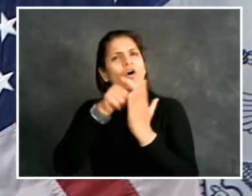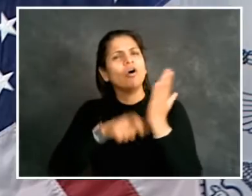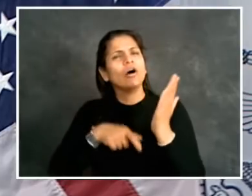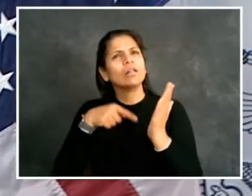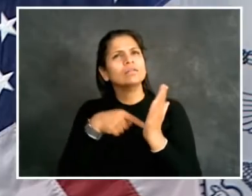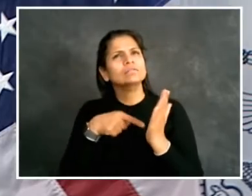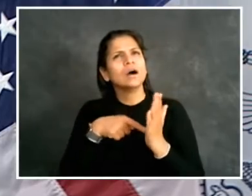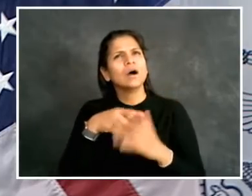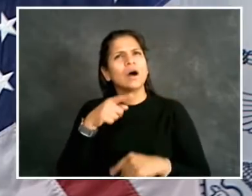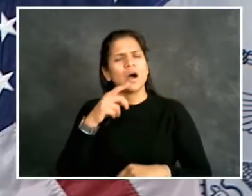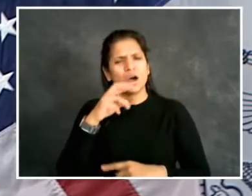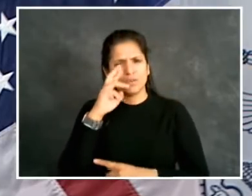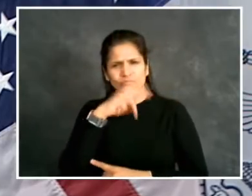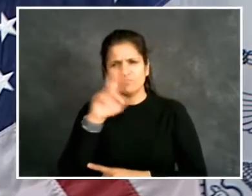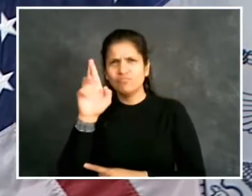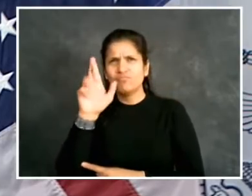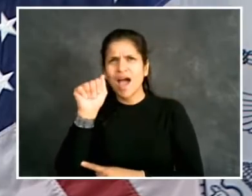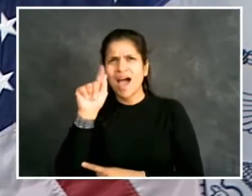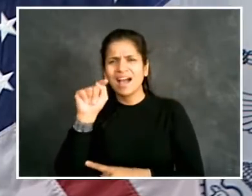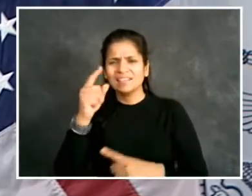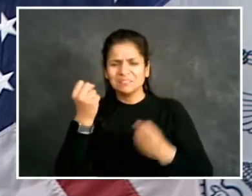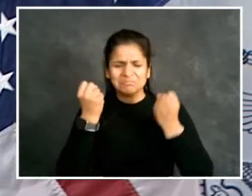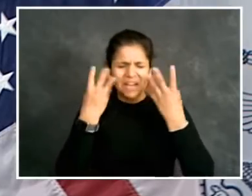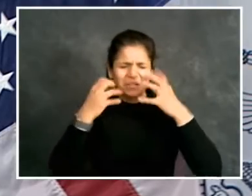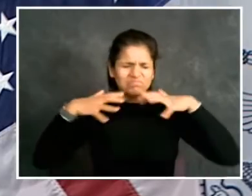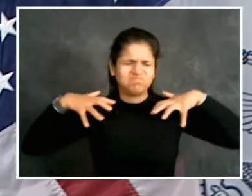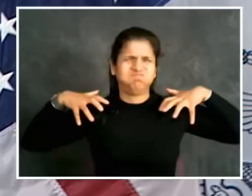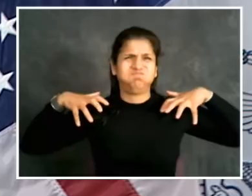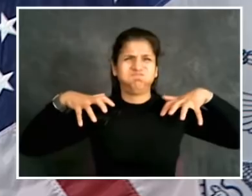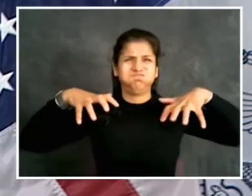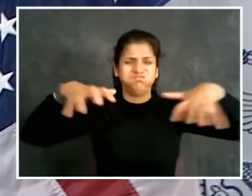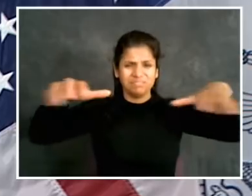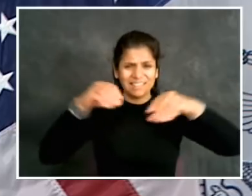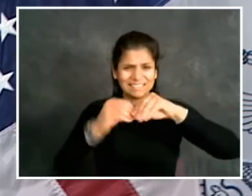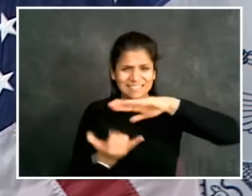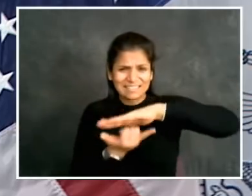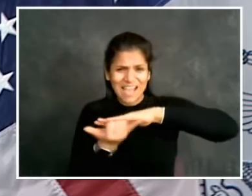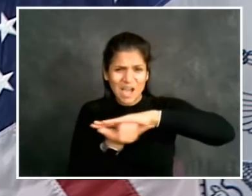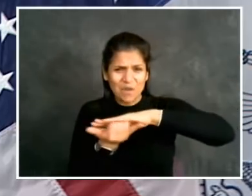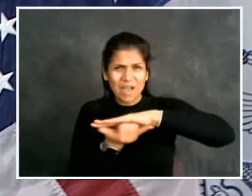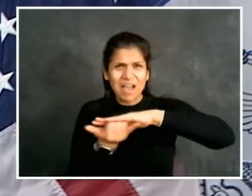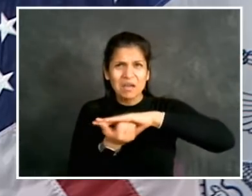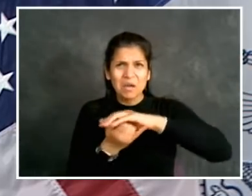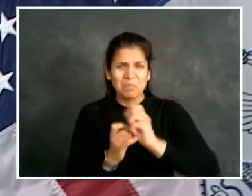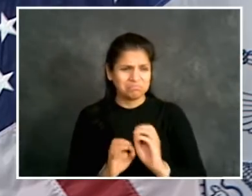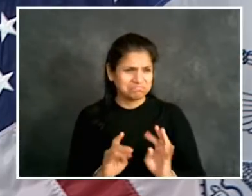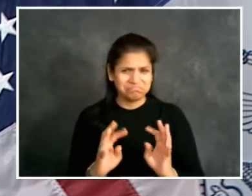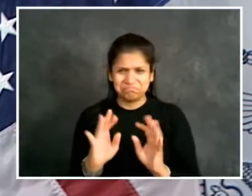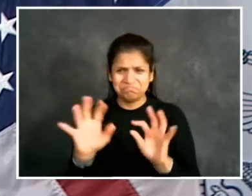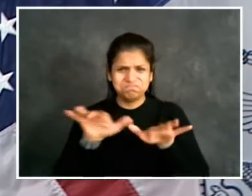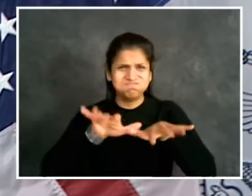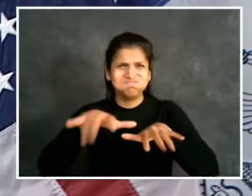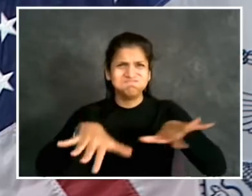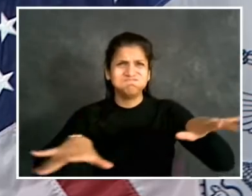and crawling on garbage bags left on the street on 6th Avenue. And I was informed by 311